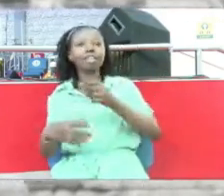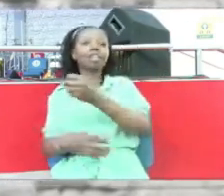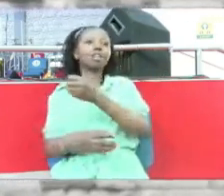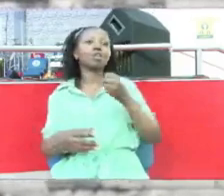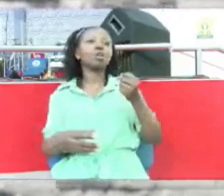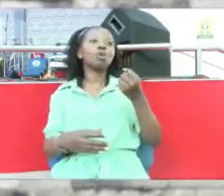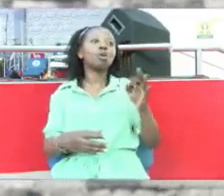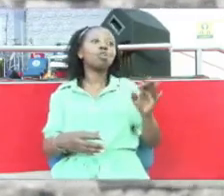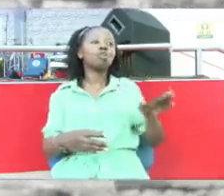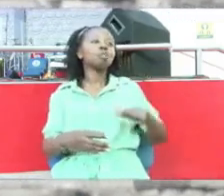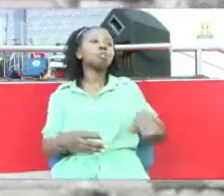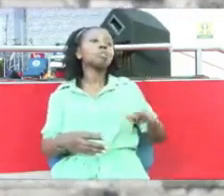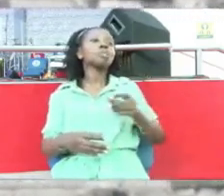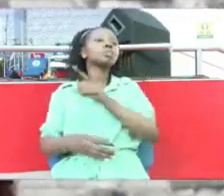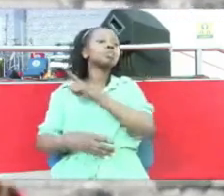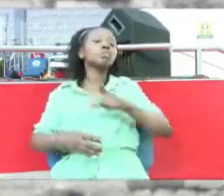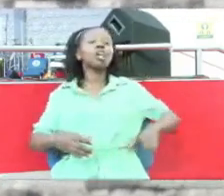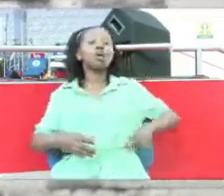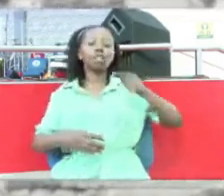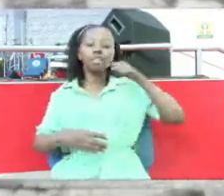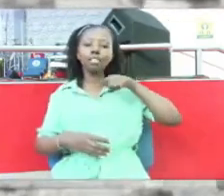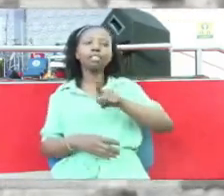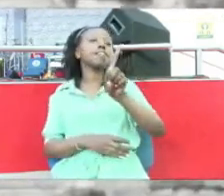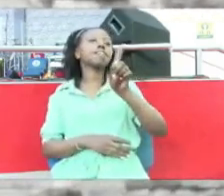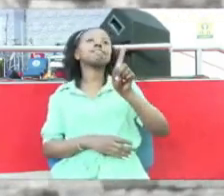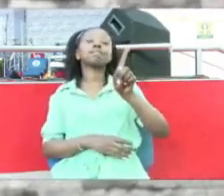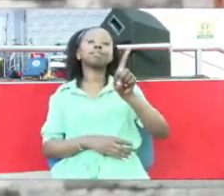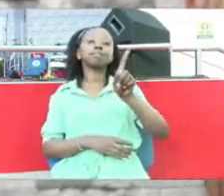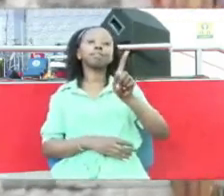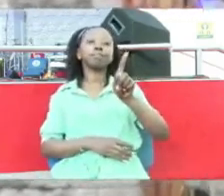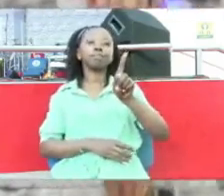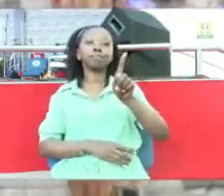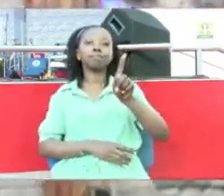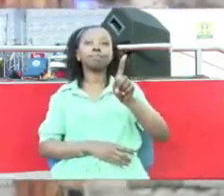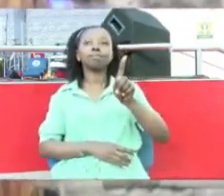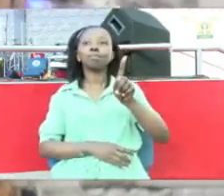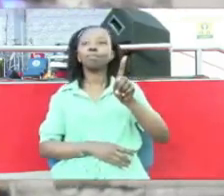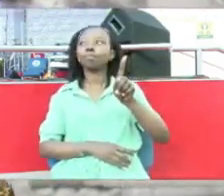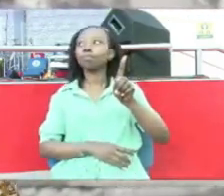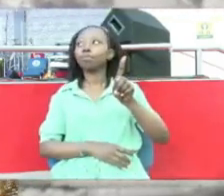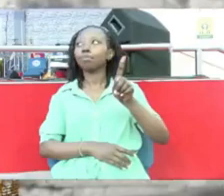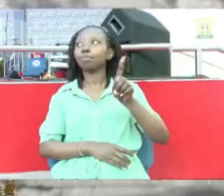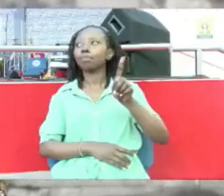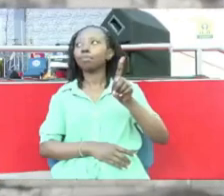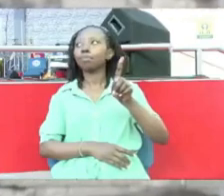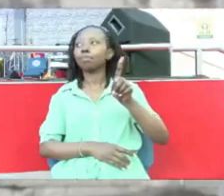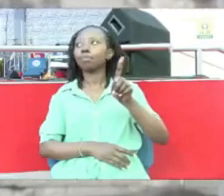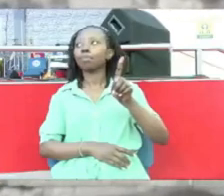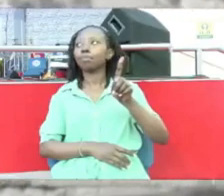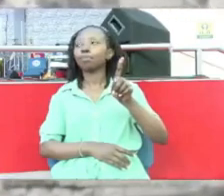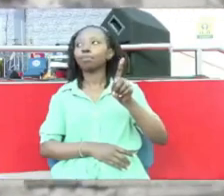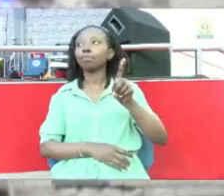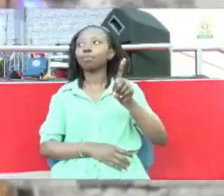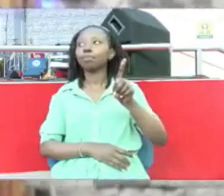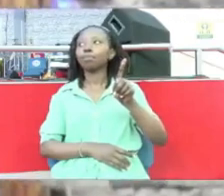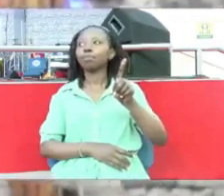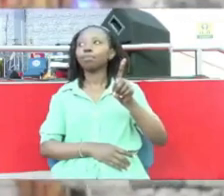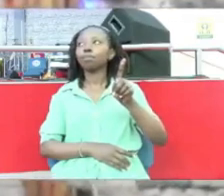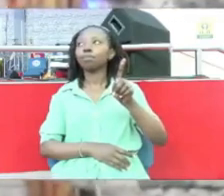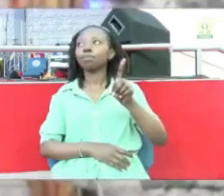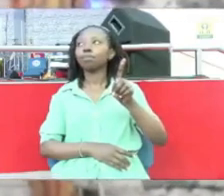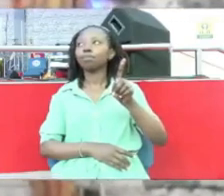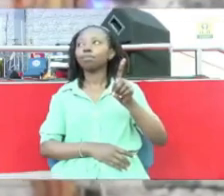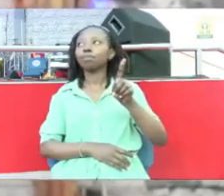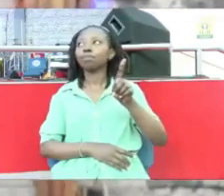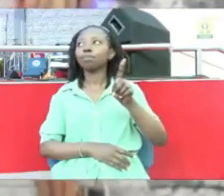tabernacle yourself. Na ukifika mahali ambapo Mungu anakupatia macho ya kuona na masikio ya kusikia, ni lazima ukaweze